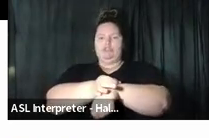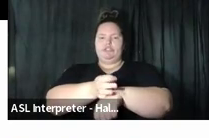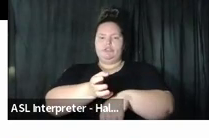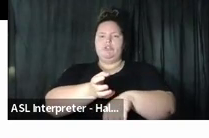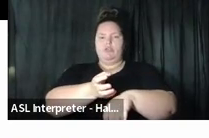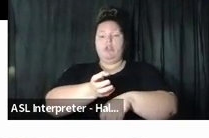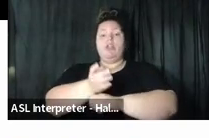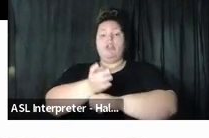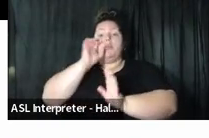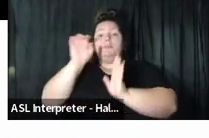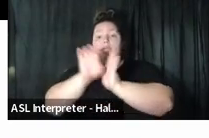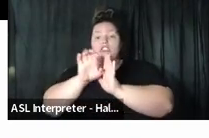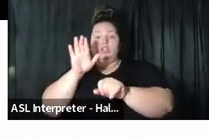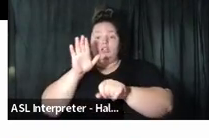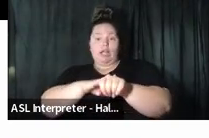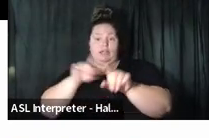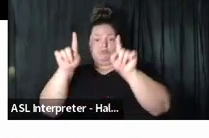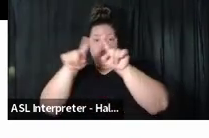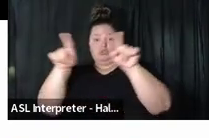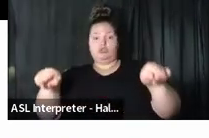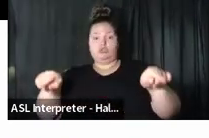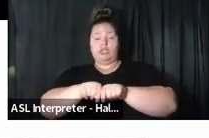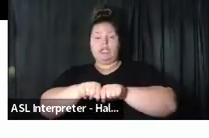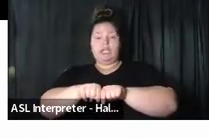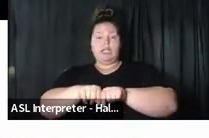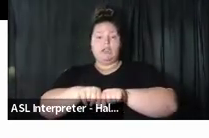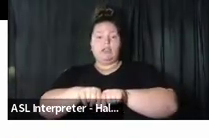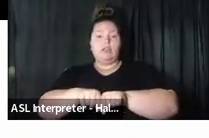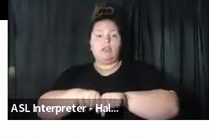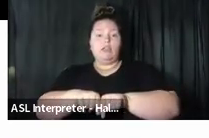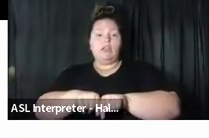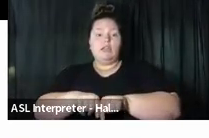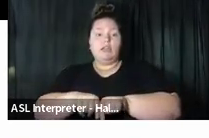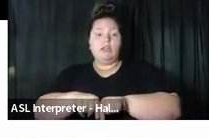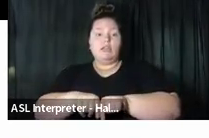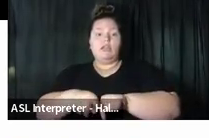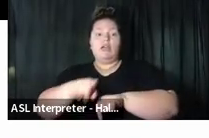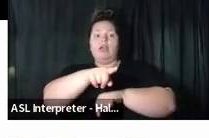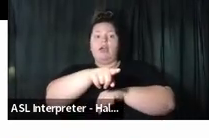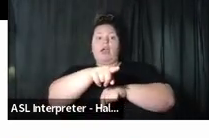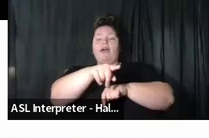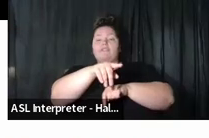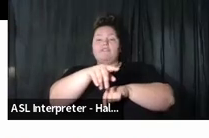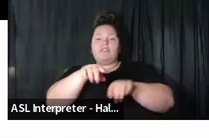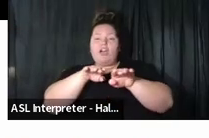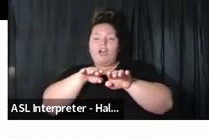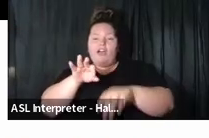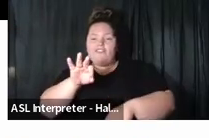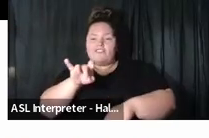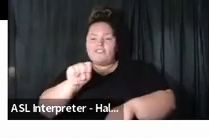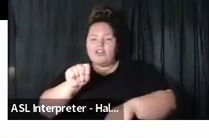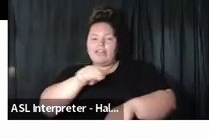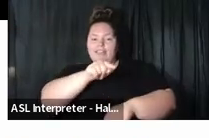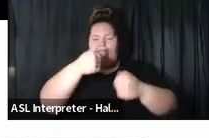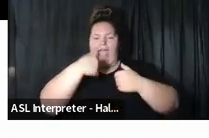the screen of a little foot. And so the child has the like an ankle band, but